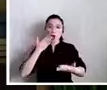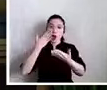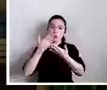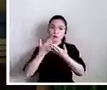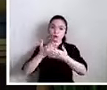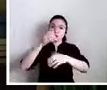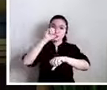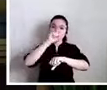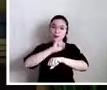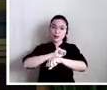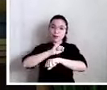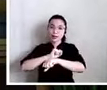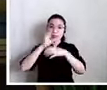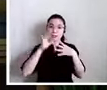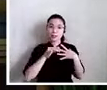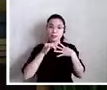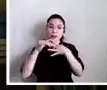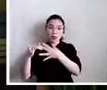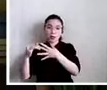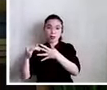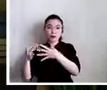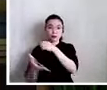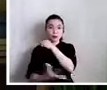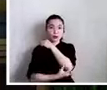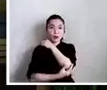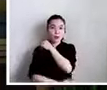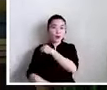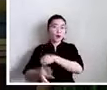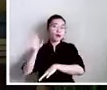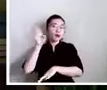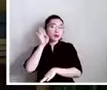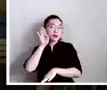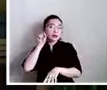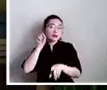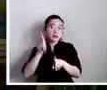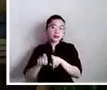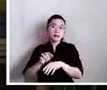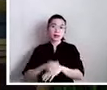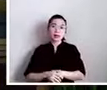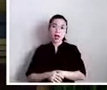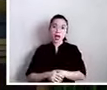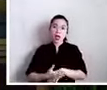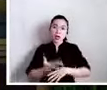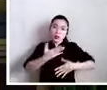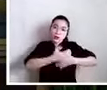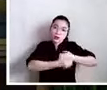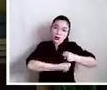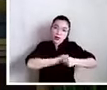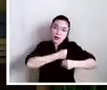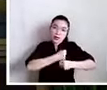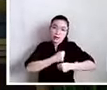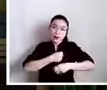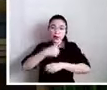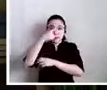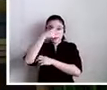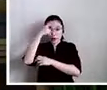least of our brothers and sisters. To those who are suffering more, it's because of their condition in